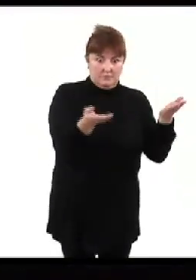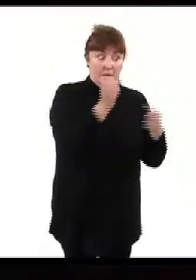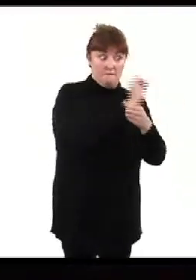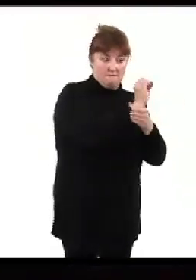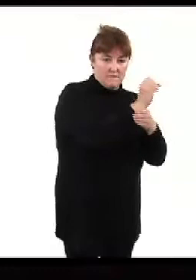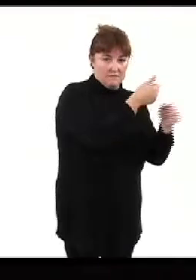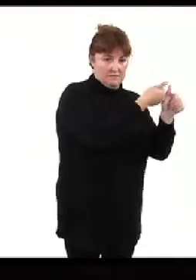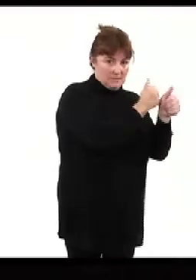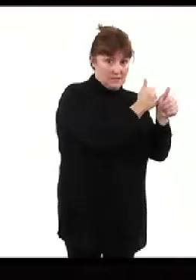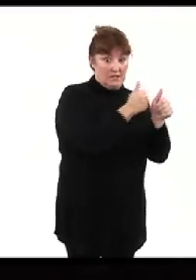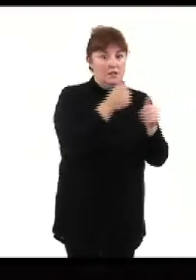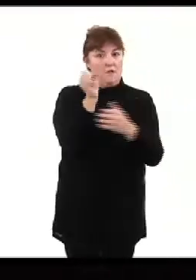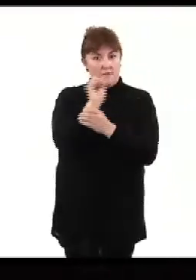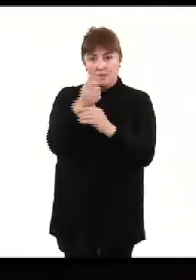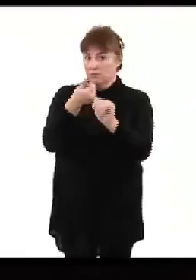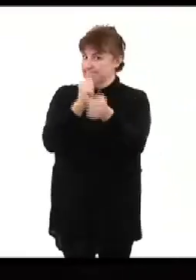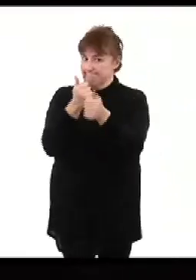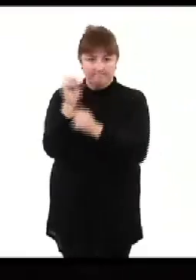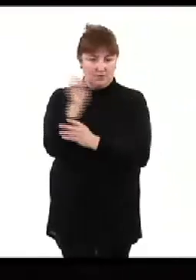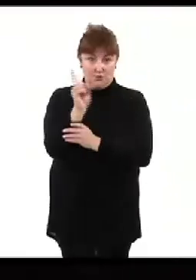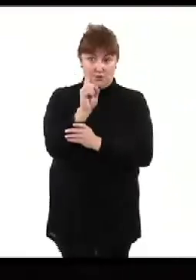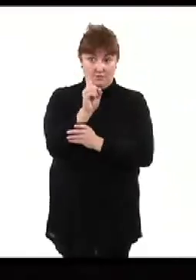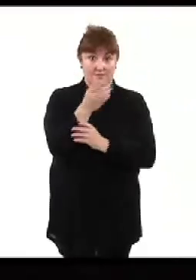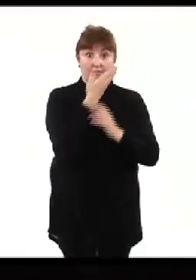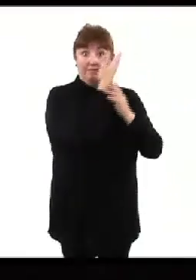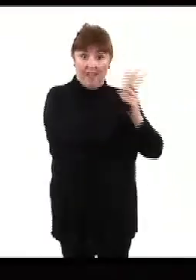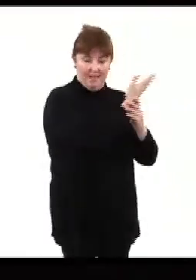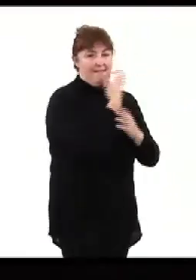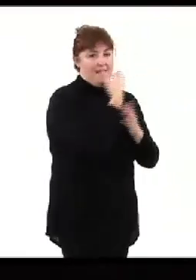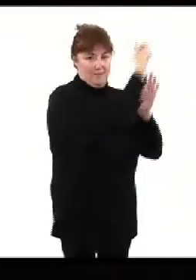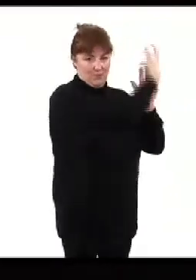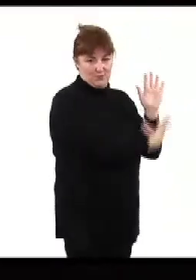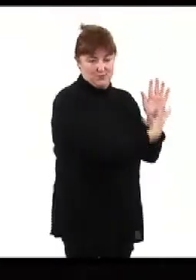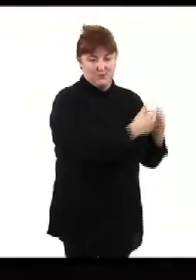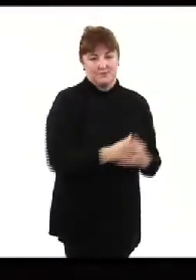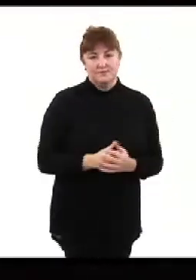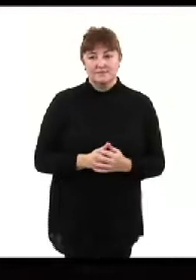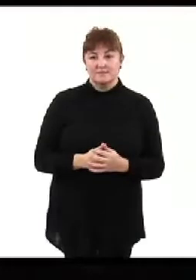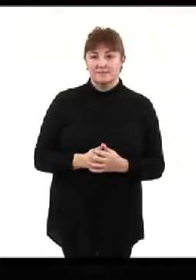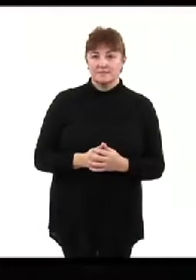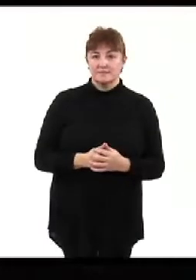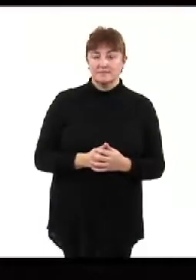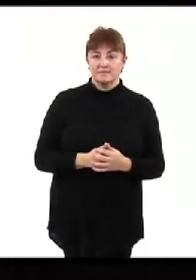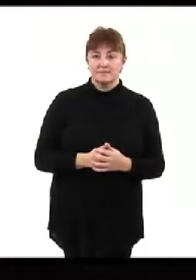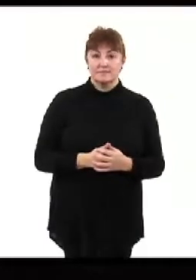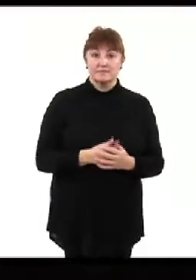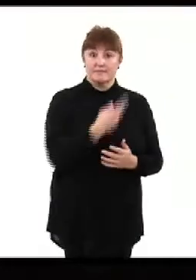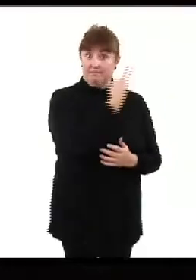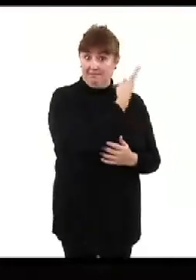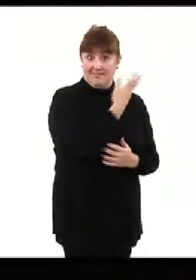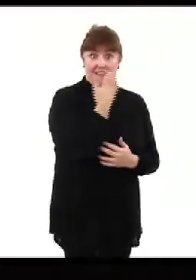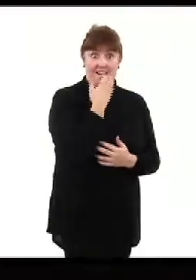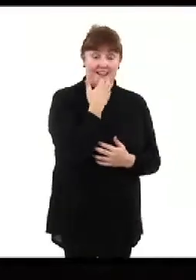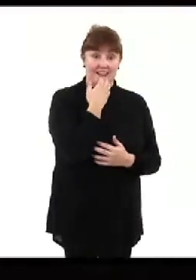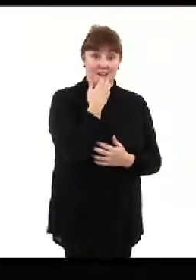Okay, so here are two examples of the objects that were